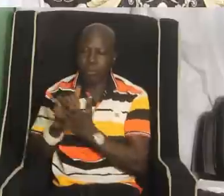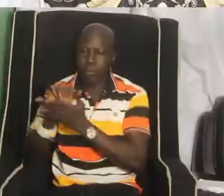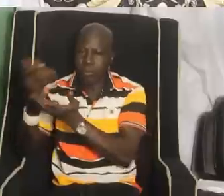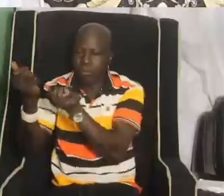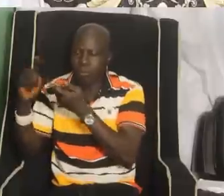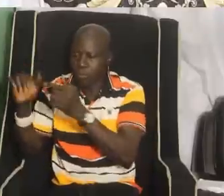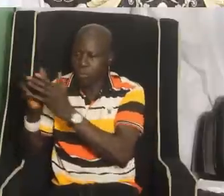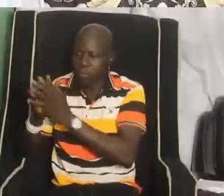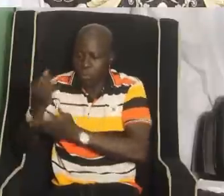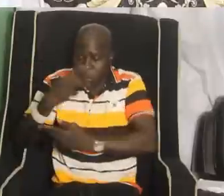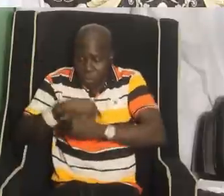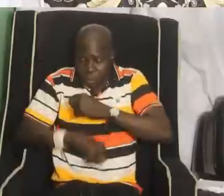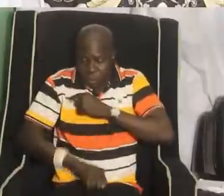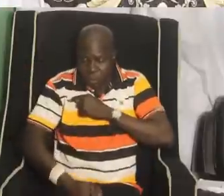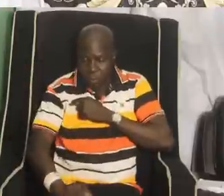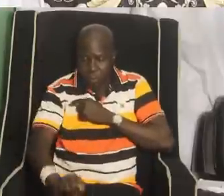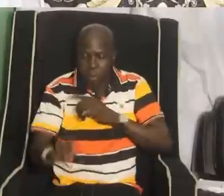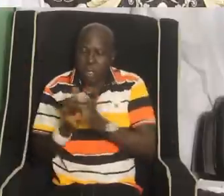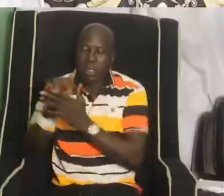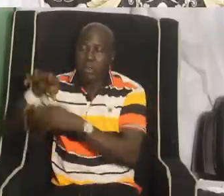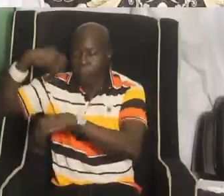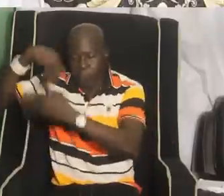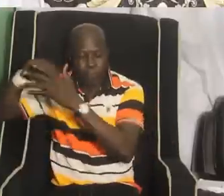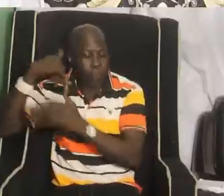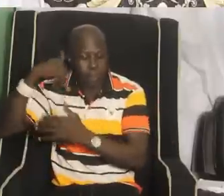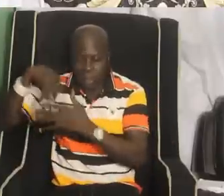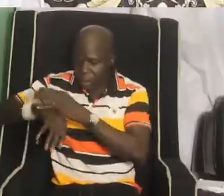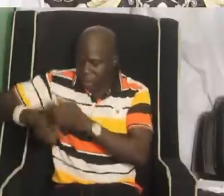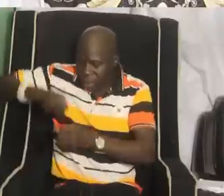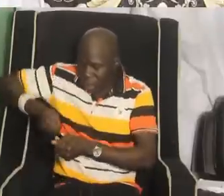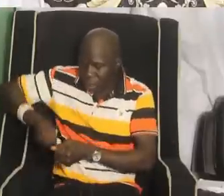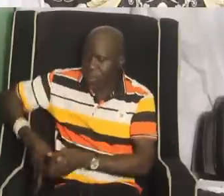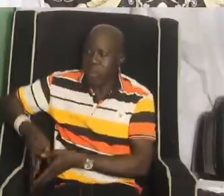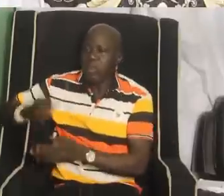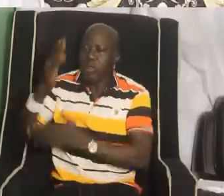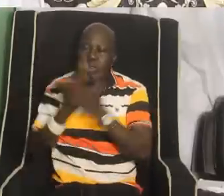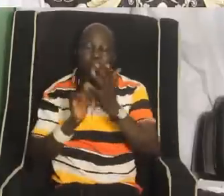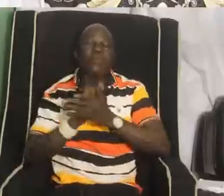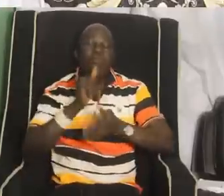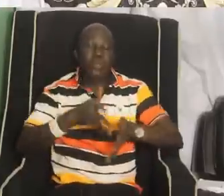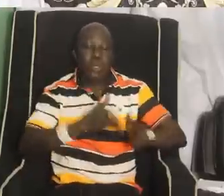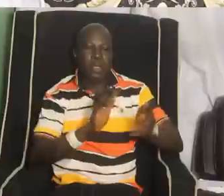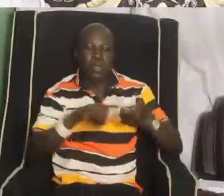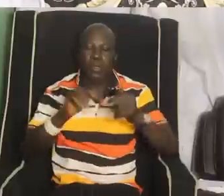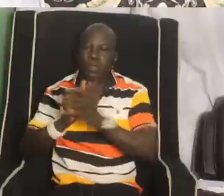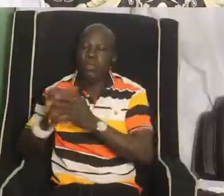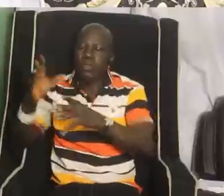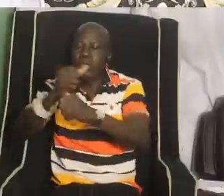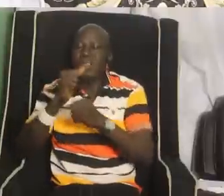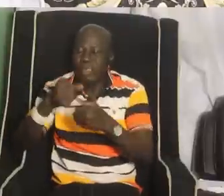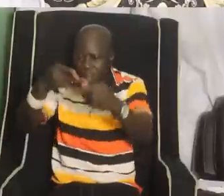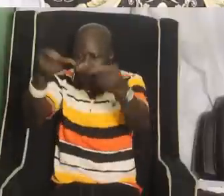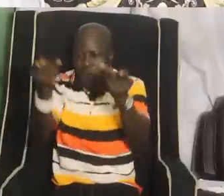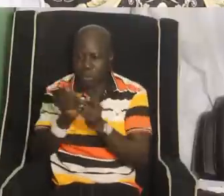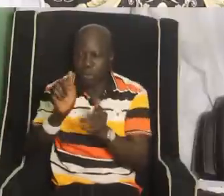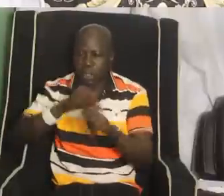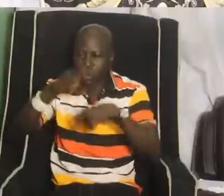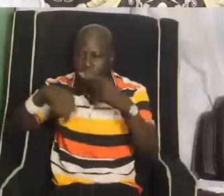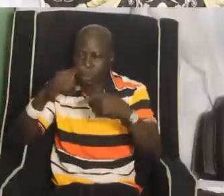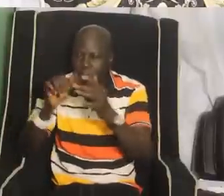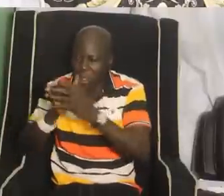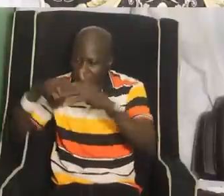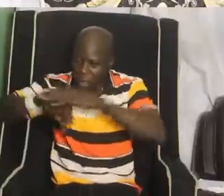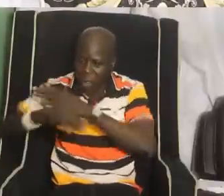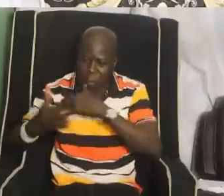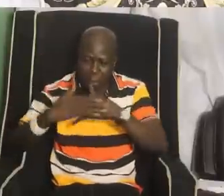she wanted to ease herself, but her bag and phone was inside the bus, and somebody told her not to alight and that they will soon get to their destination. She enters